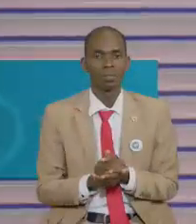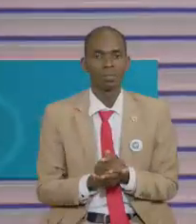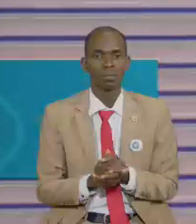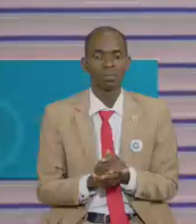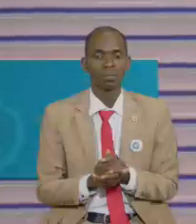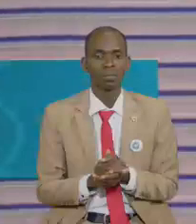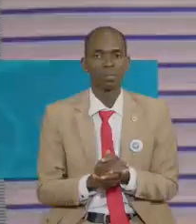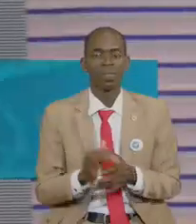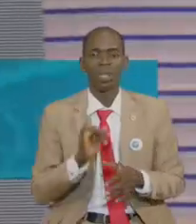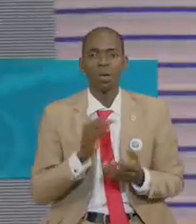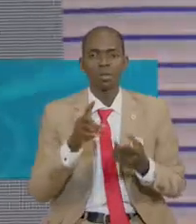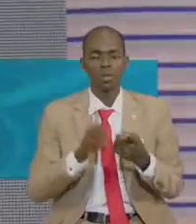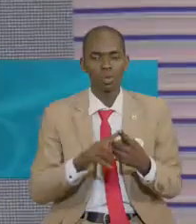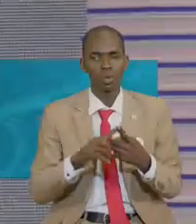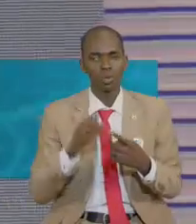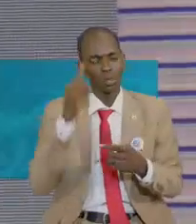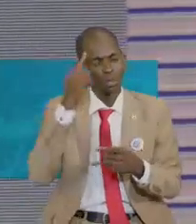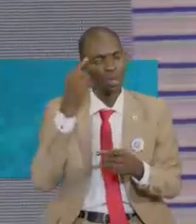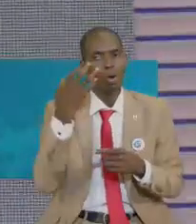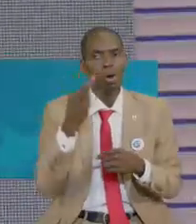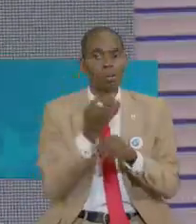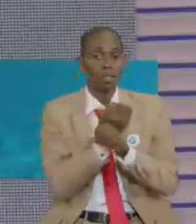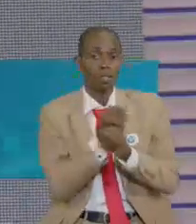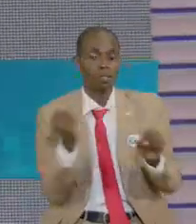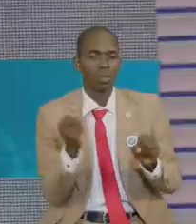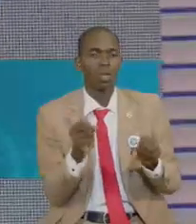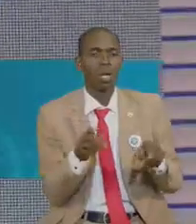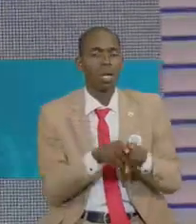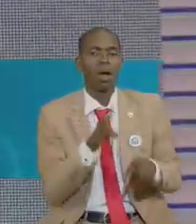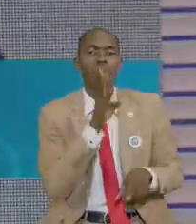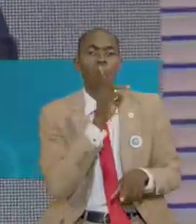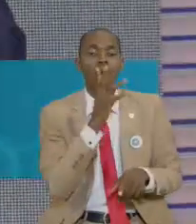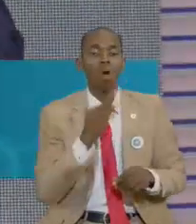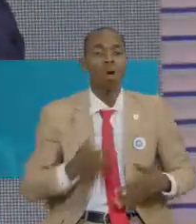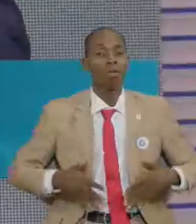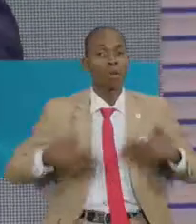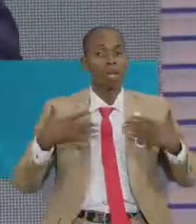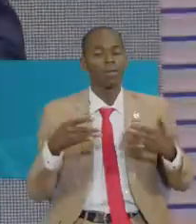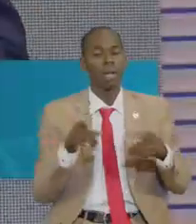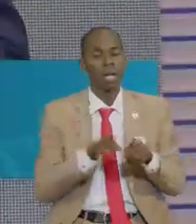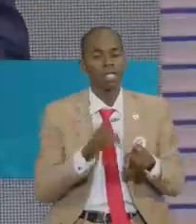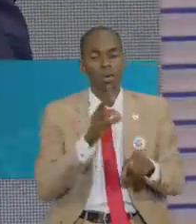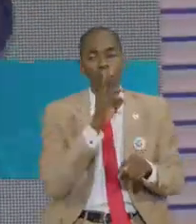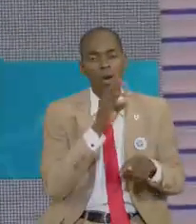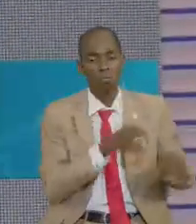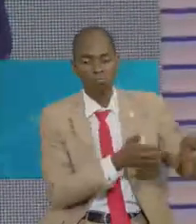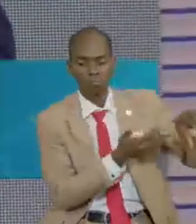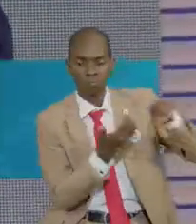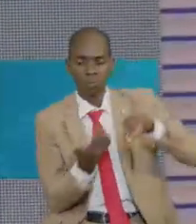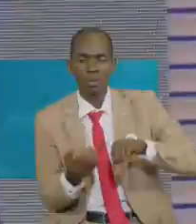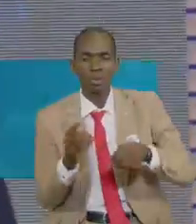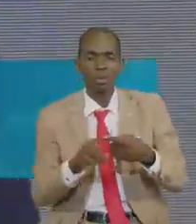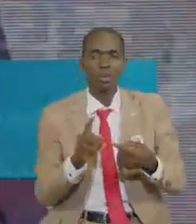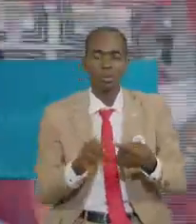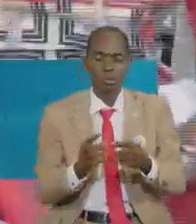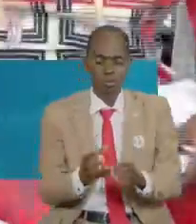And I want you to think of salvation, the water of life, as the water that is poured into your bottle, into your